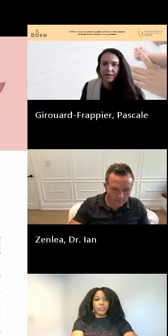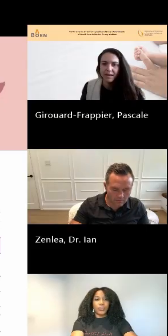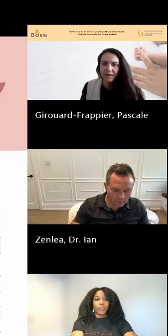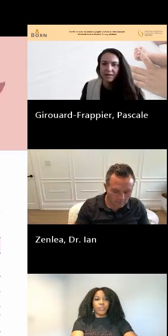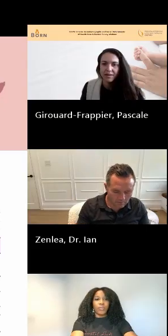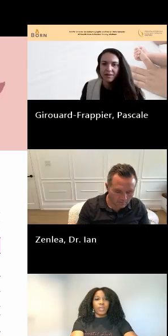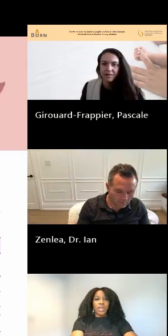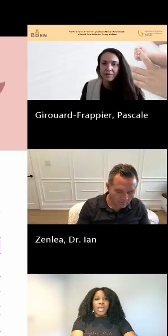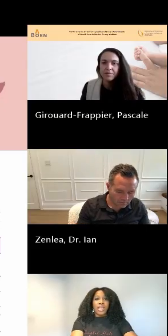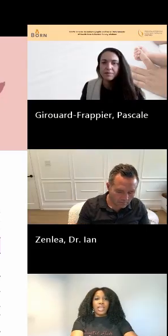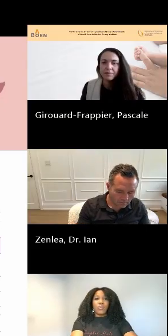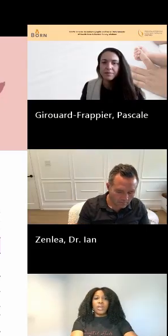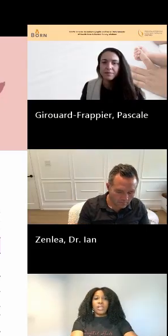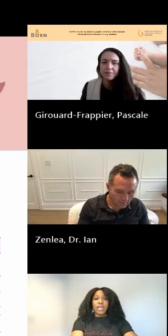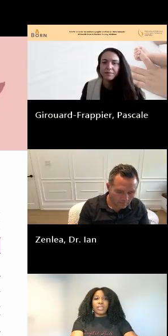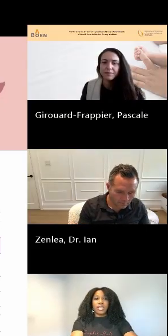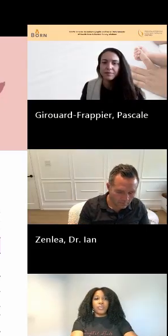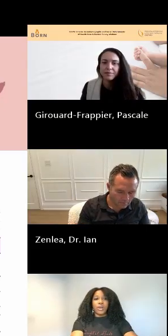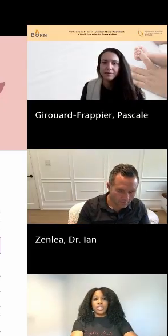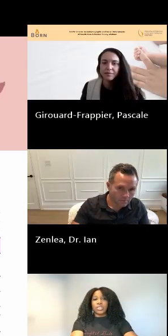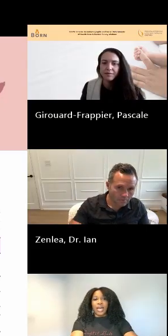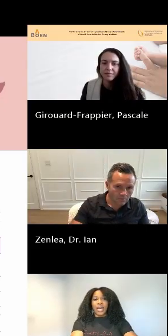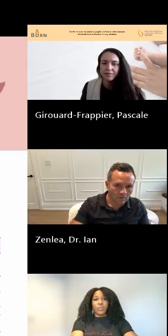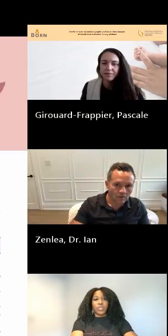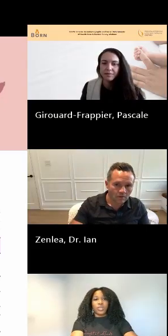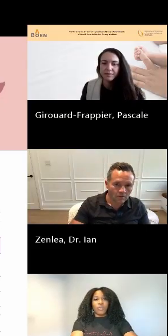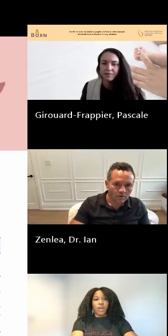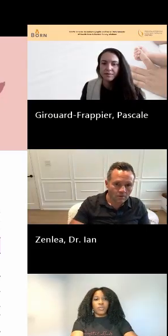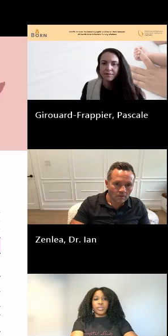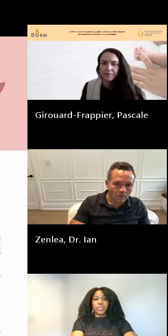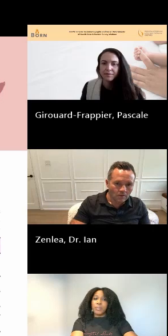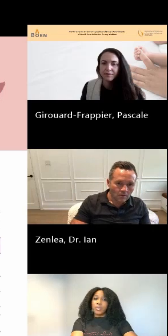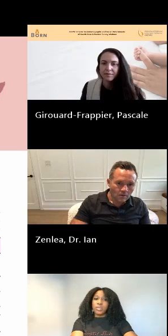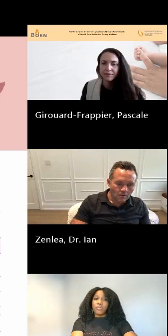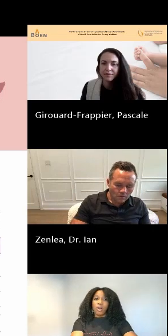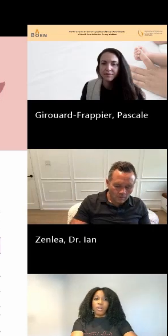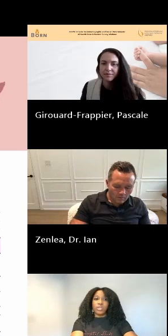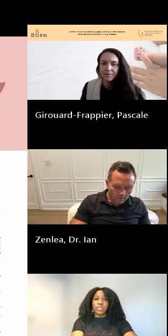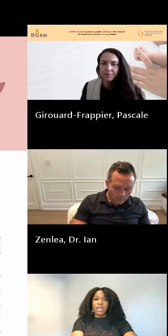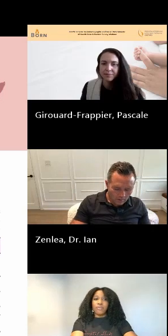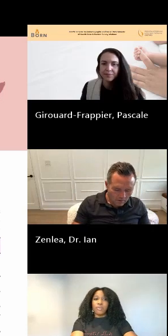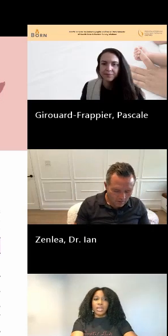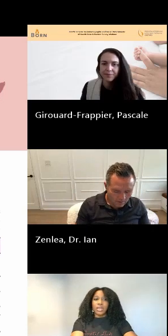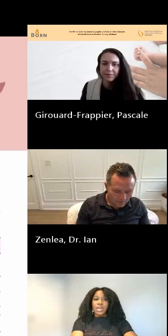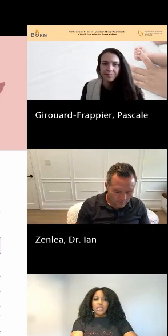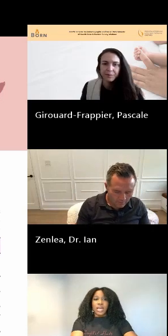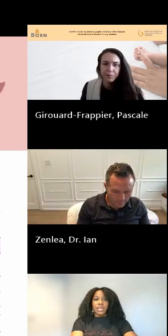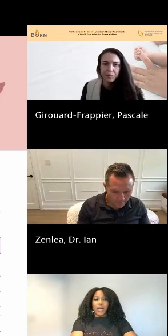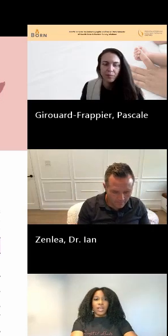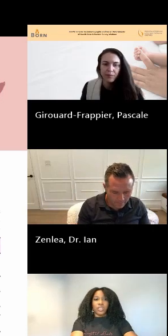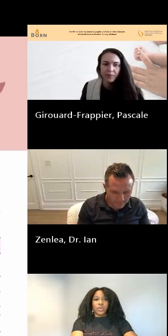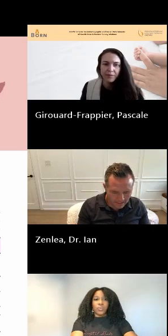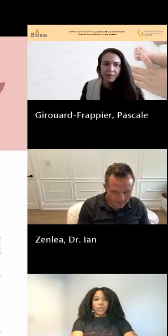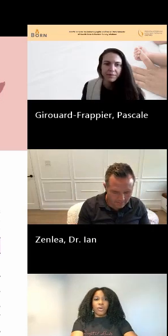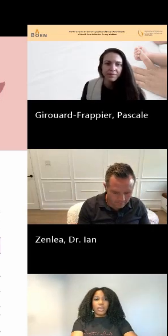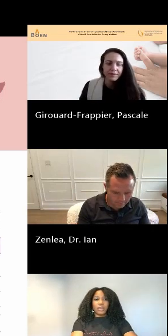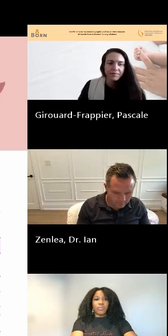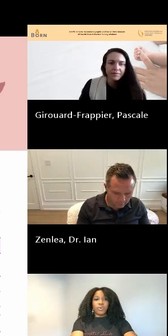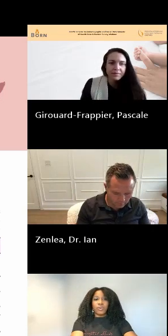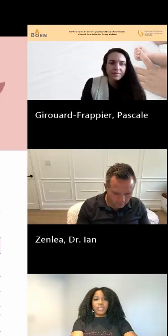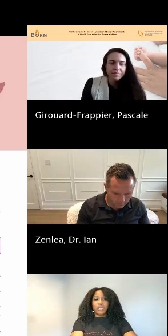needed. And then we collect experiential data, which involves perceptions of cultural safety satisfaction